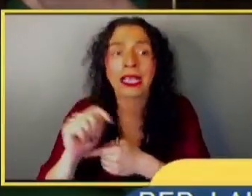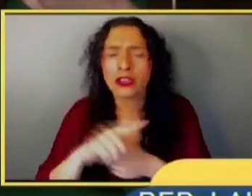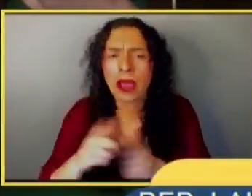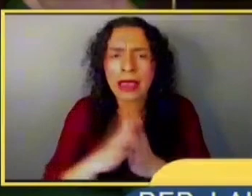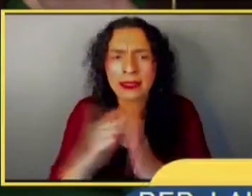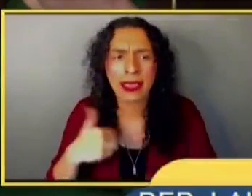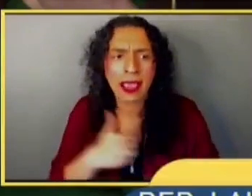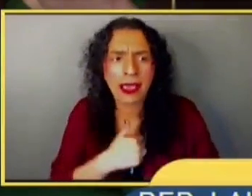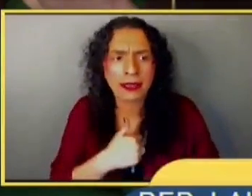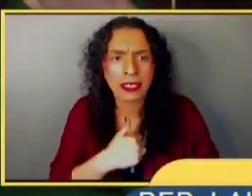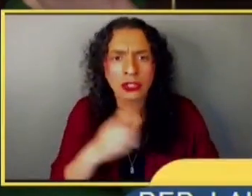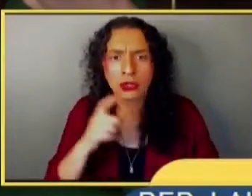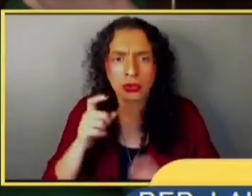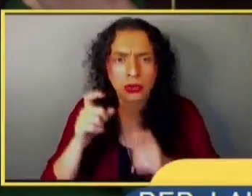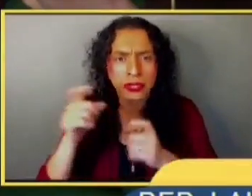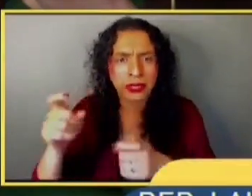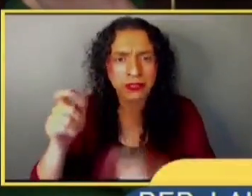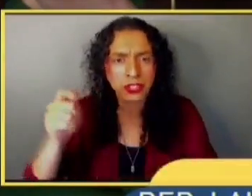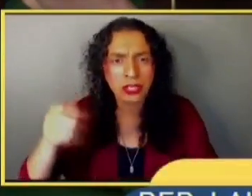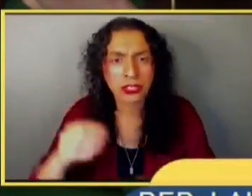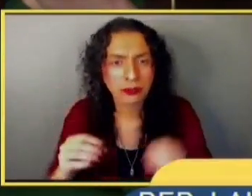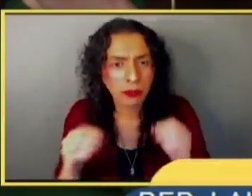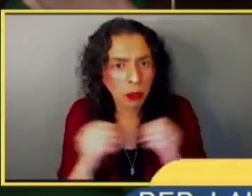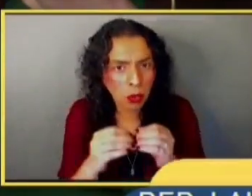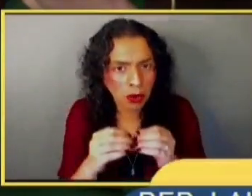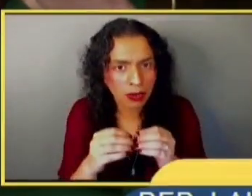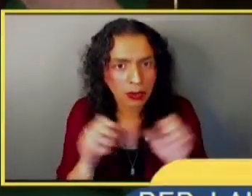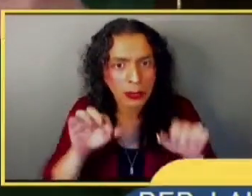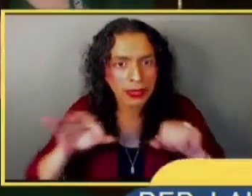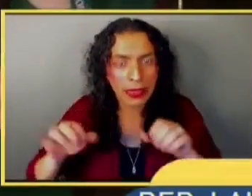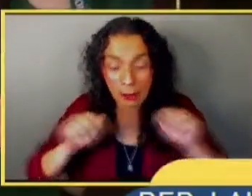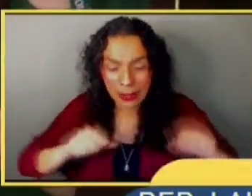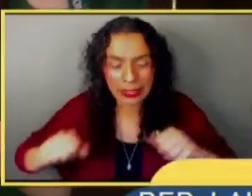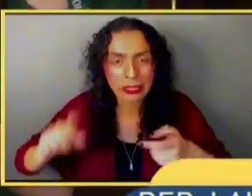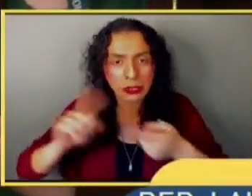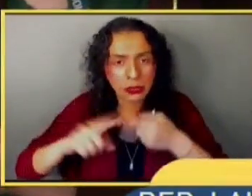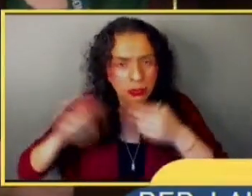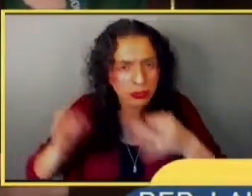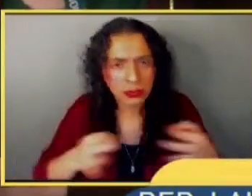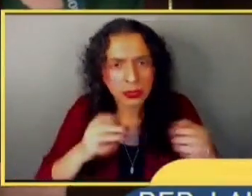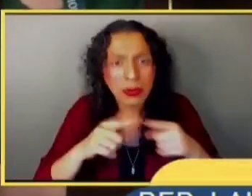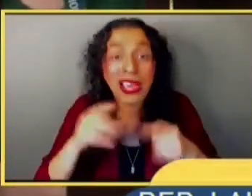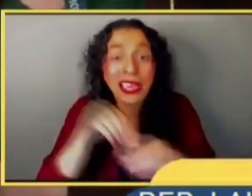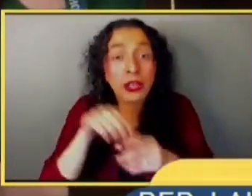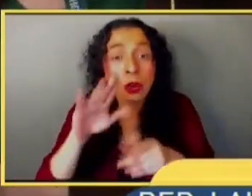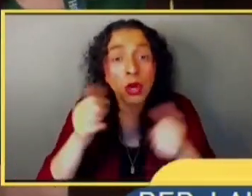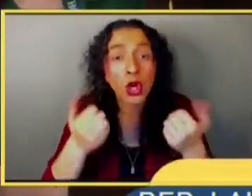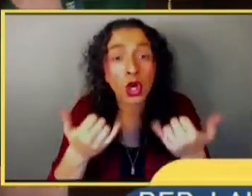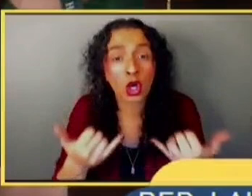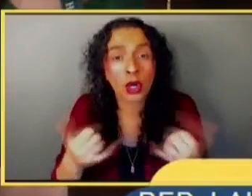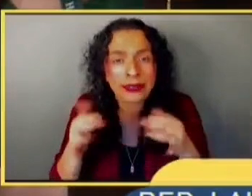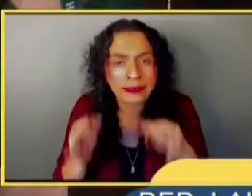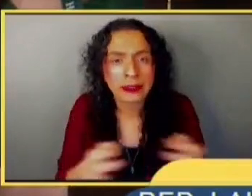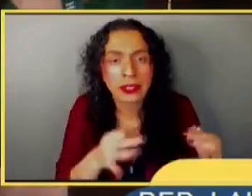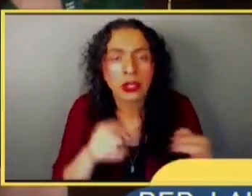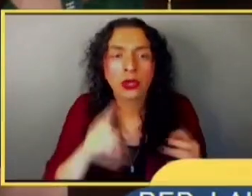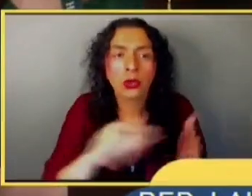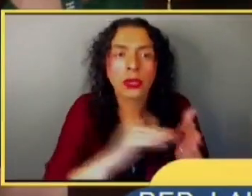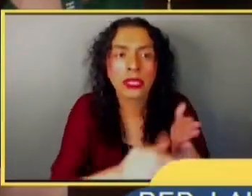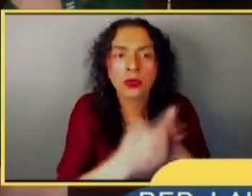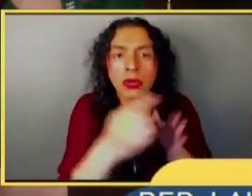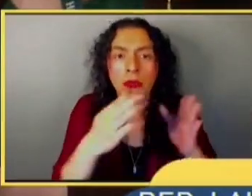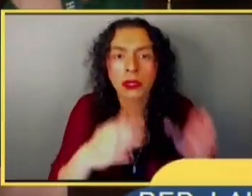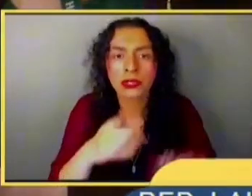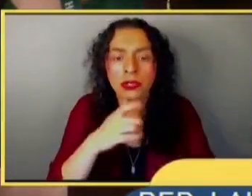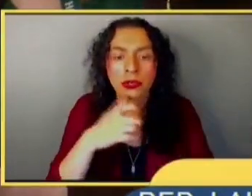more discretion. But within your current discretion, you released one defendant who then shot and killed a